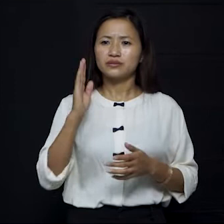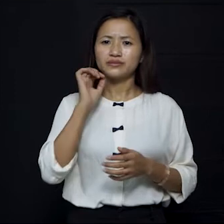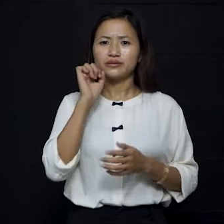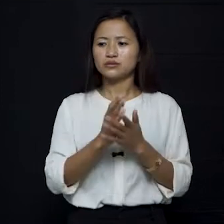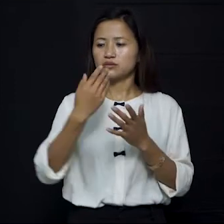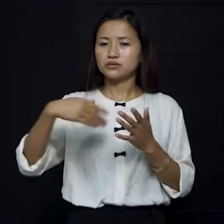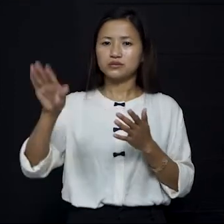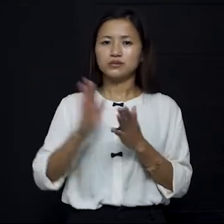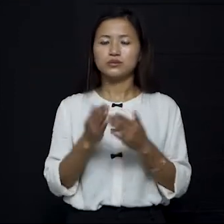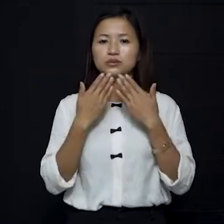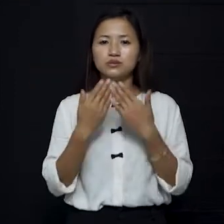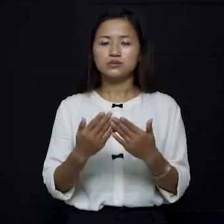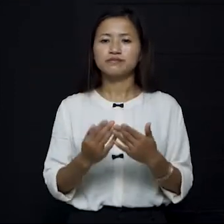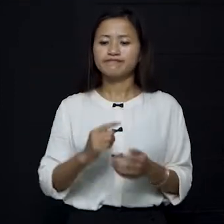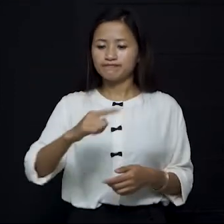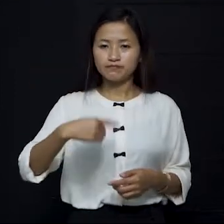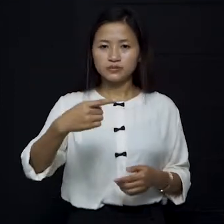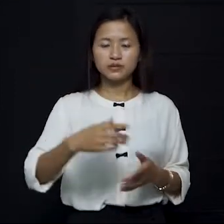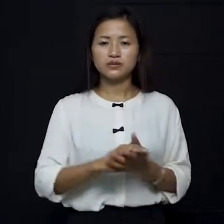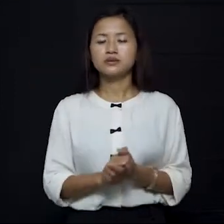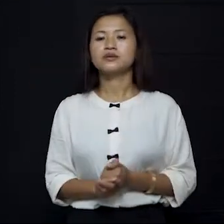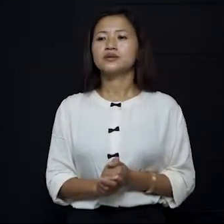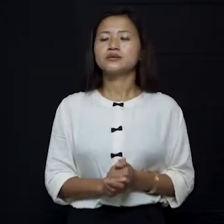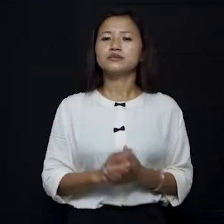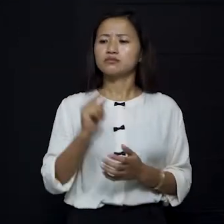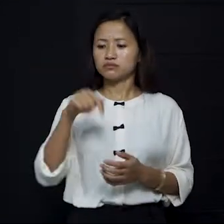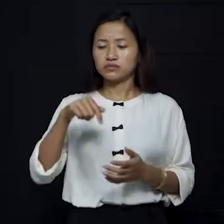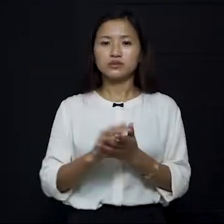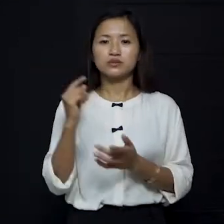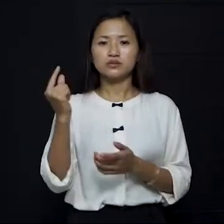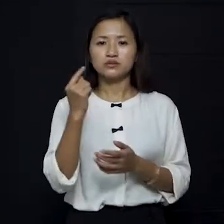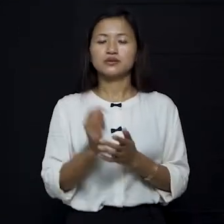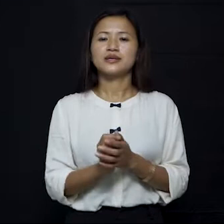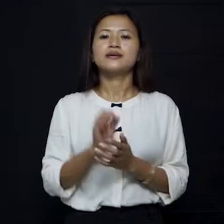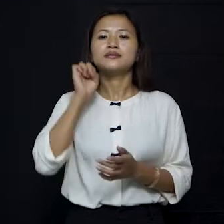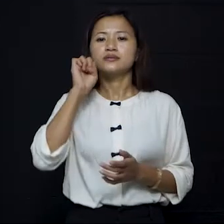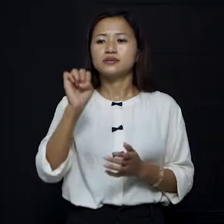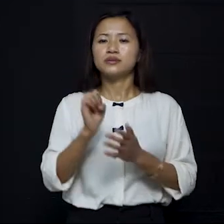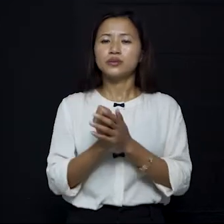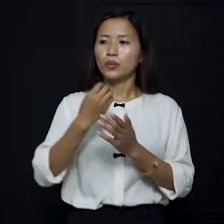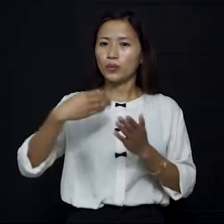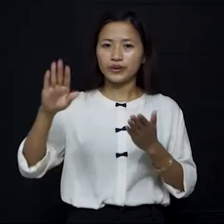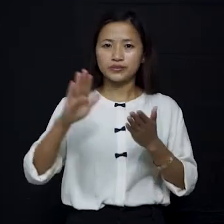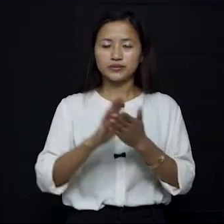school daily, okay? Now we can use the word he went to school.